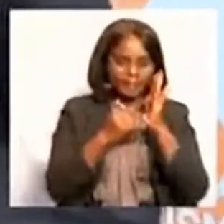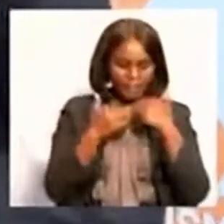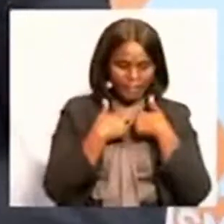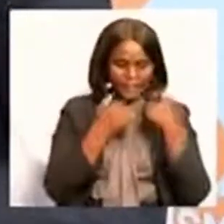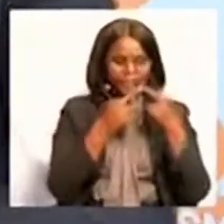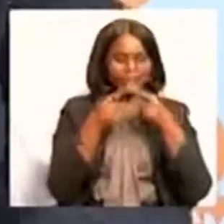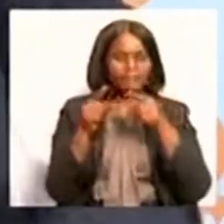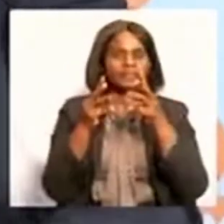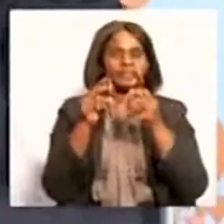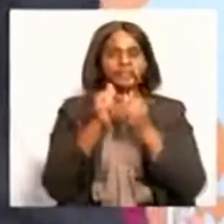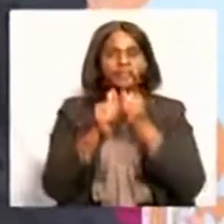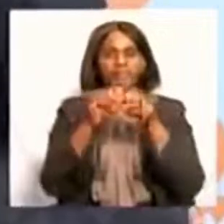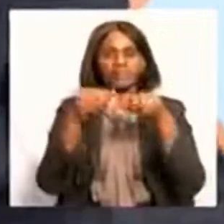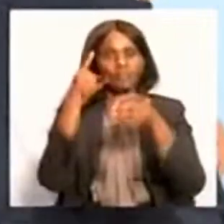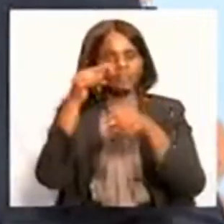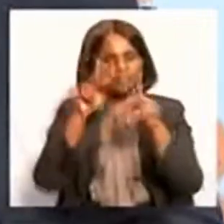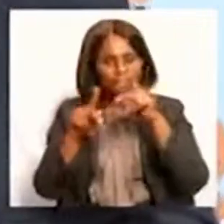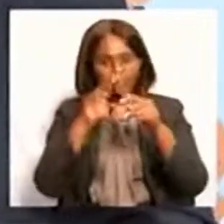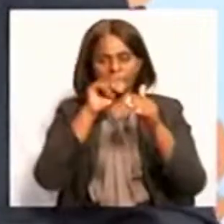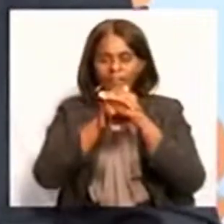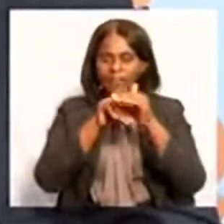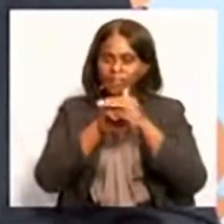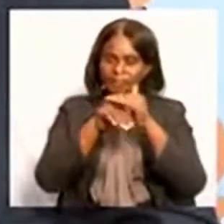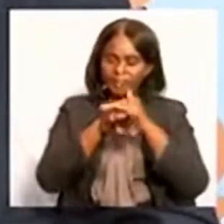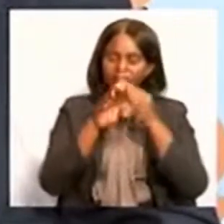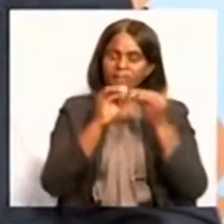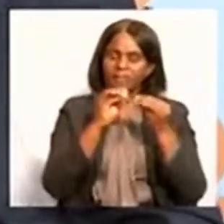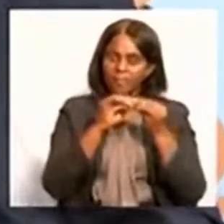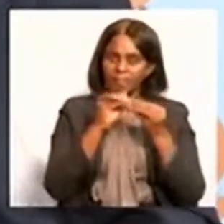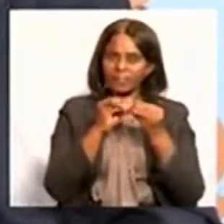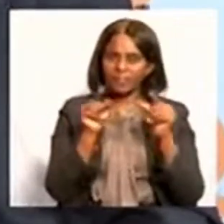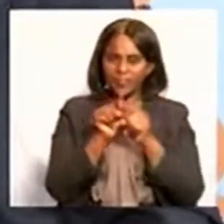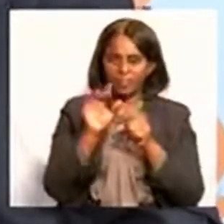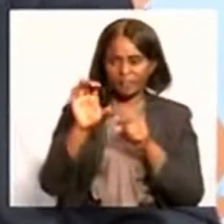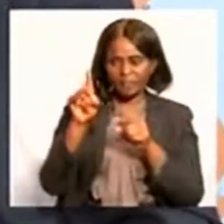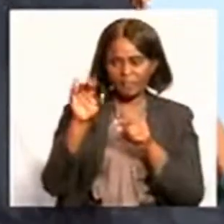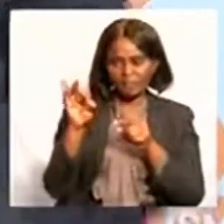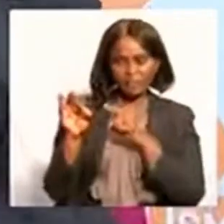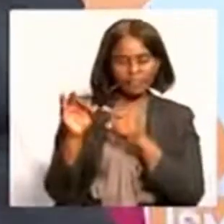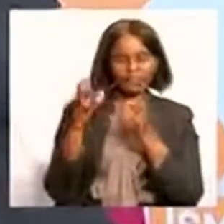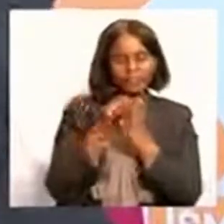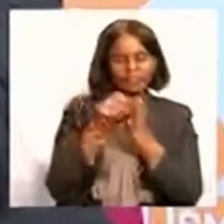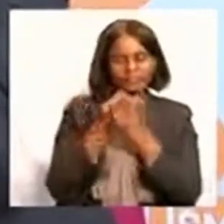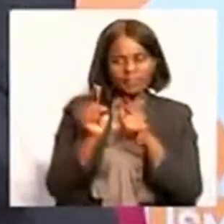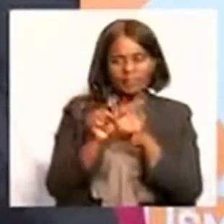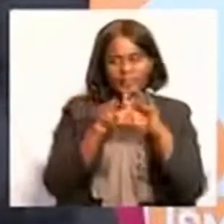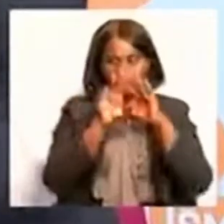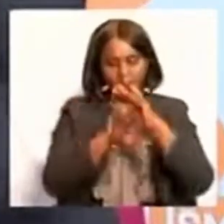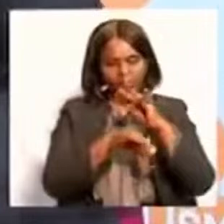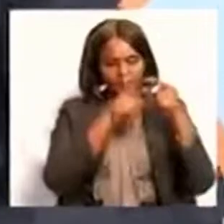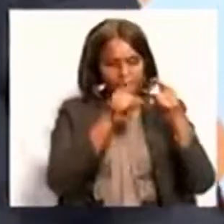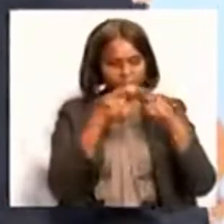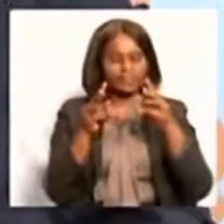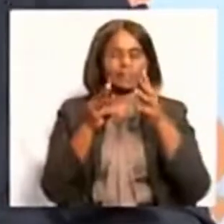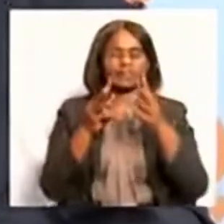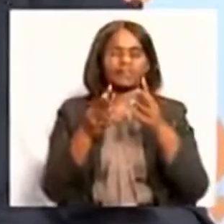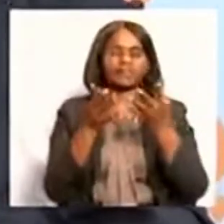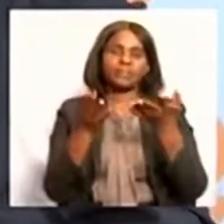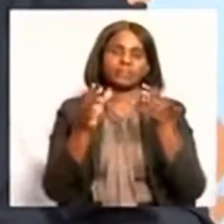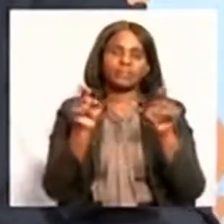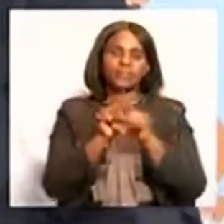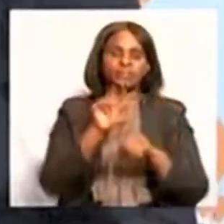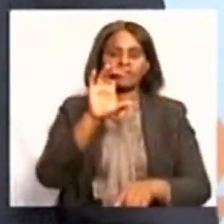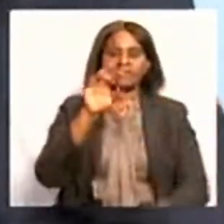are provided for people to access the CDF funds under different facets of the